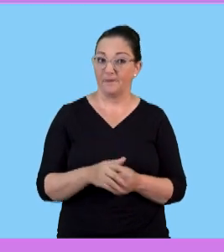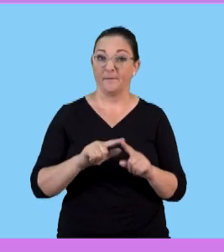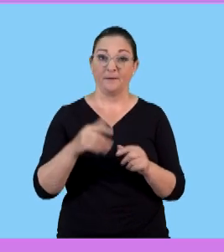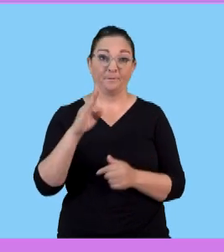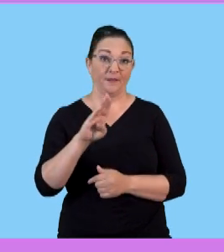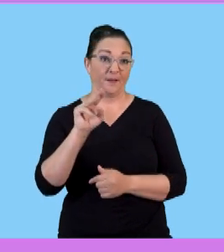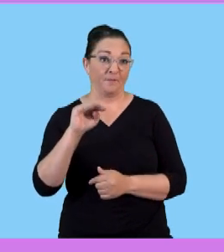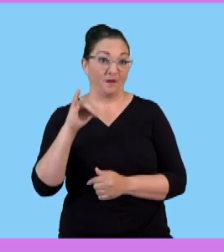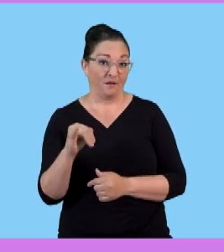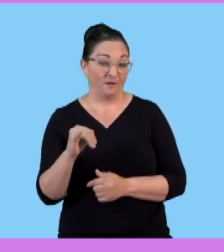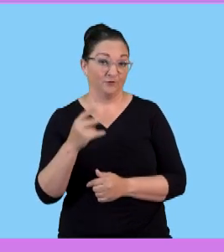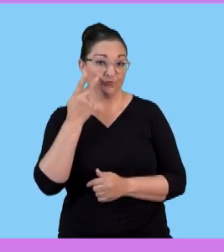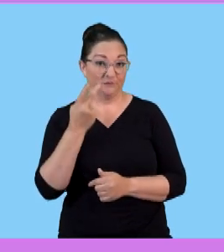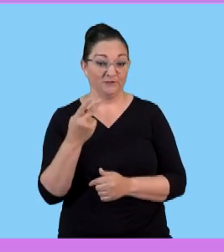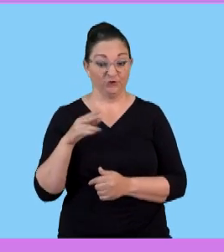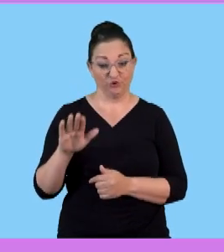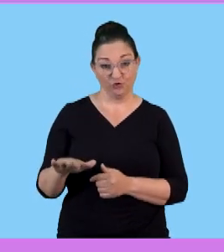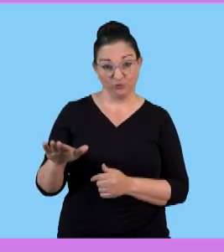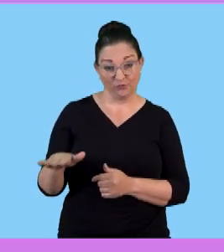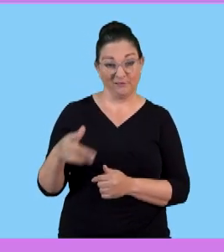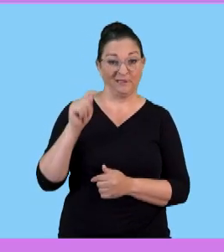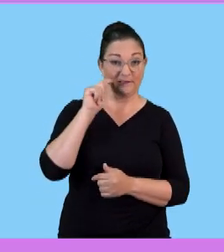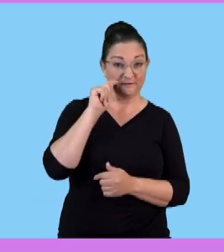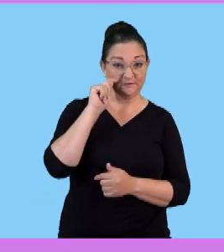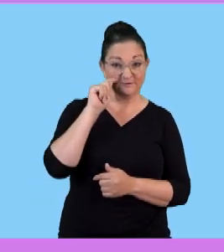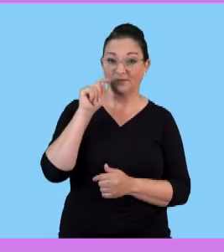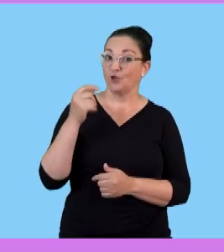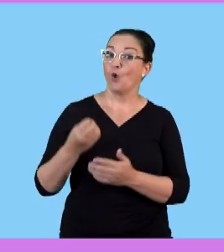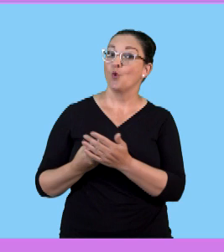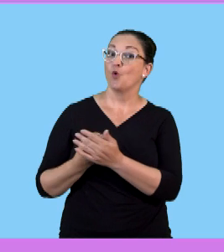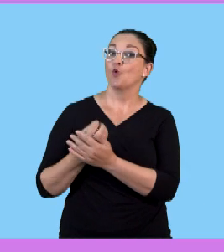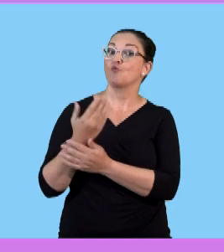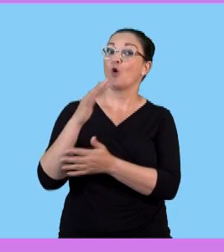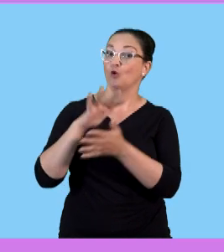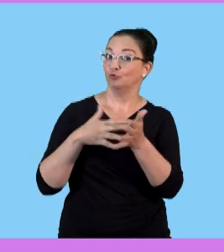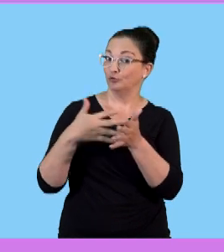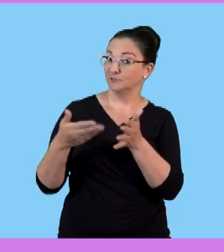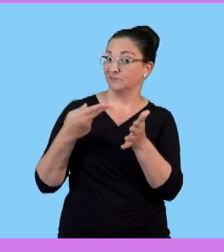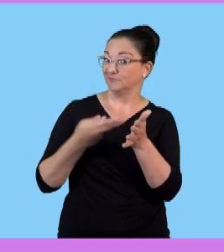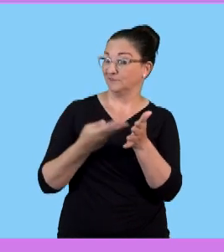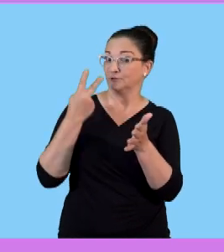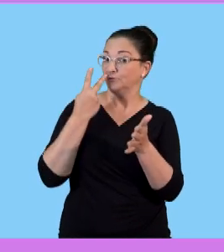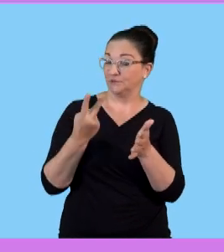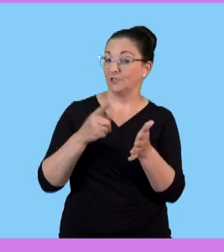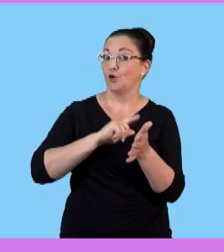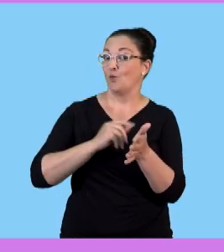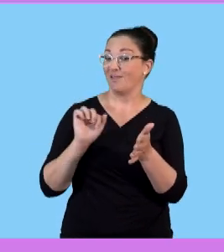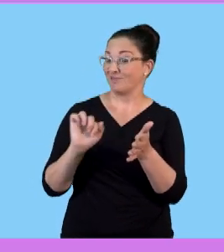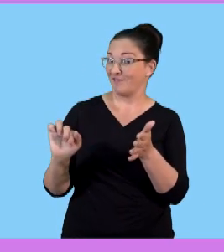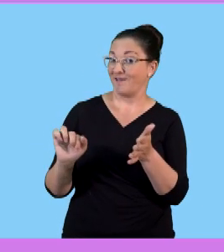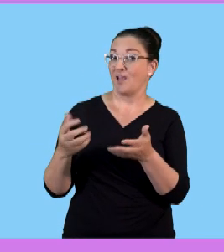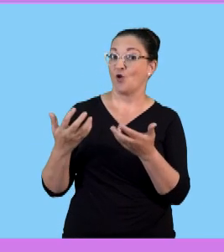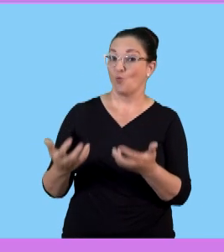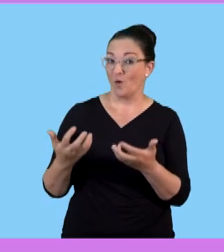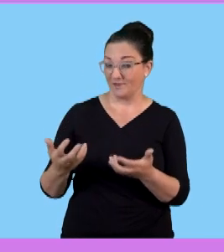of BMI, note that for children and teenagers, growth charts are used to determine their weight status.